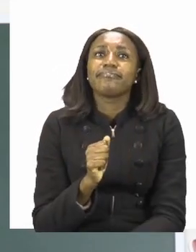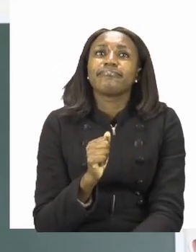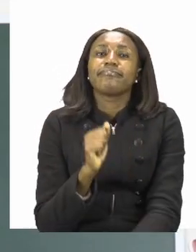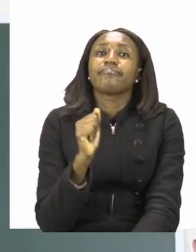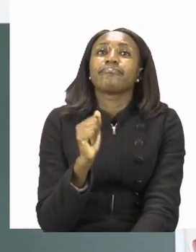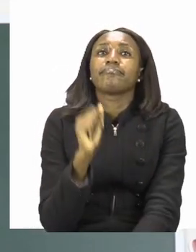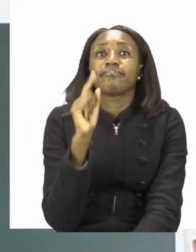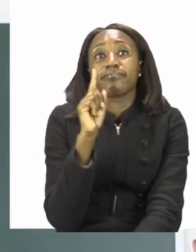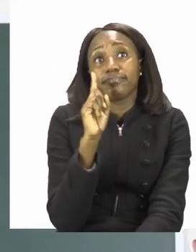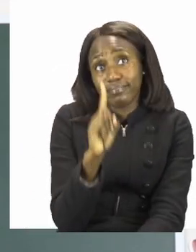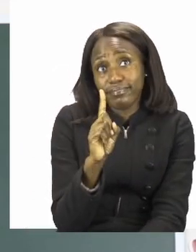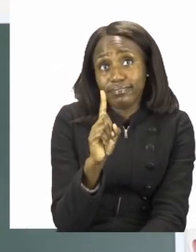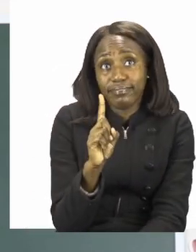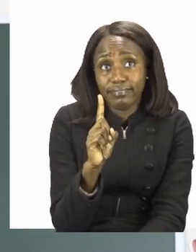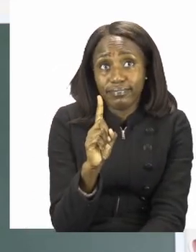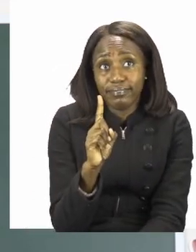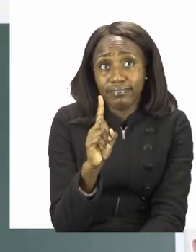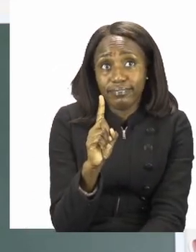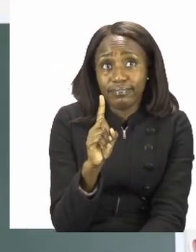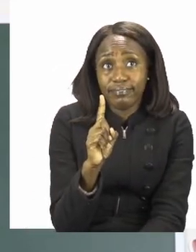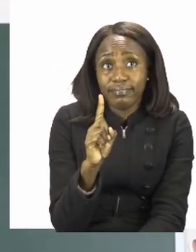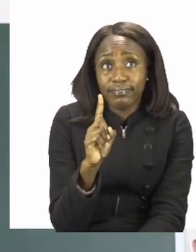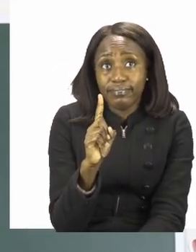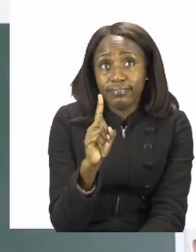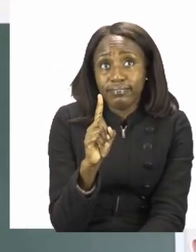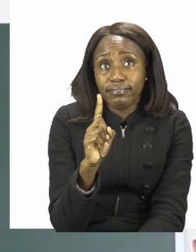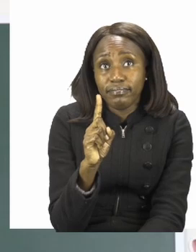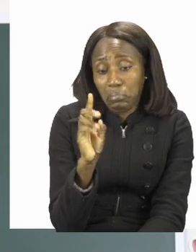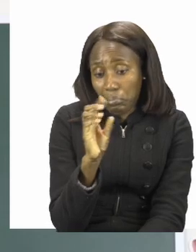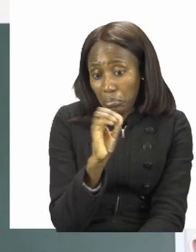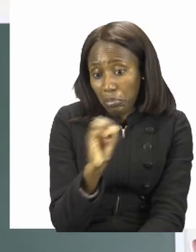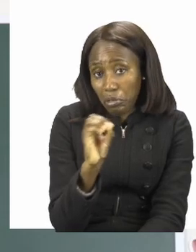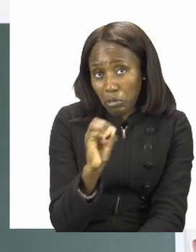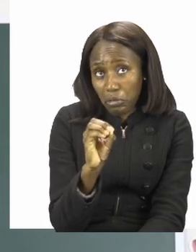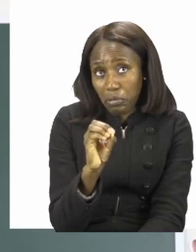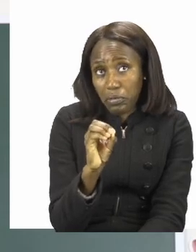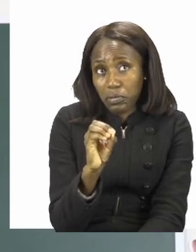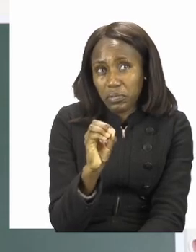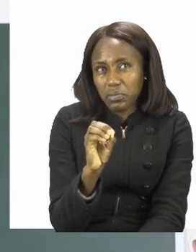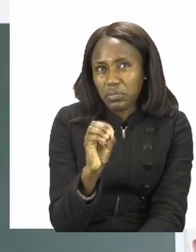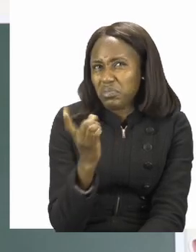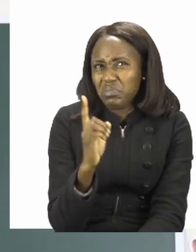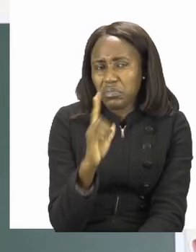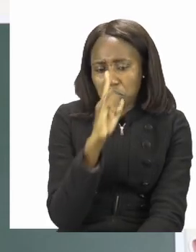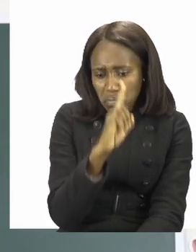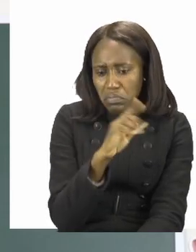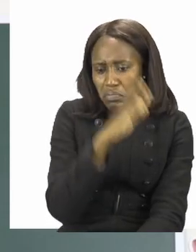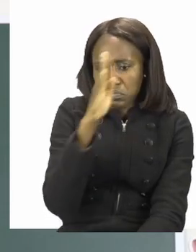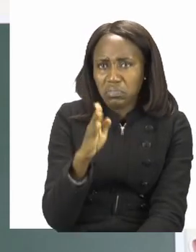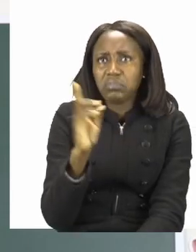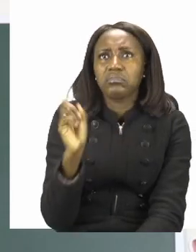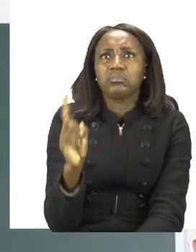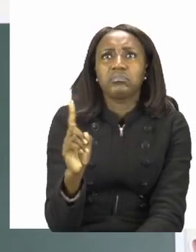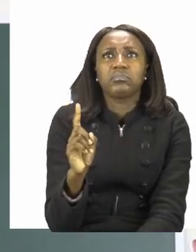have 1 dash. What is after 1?